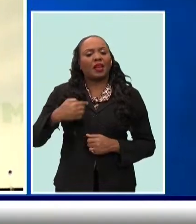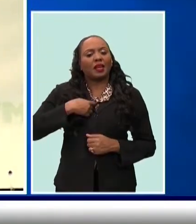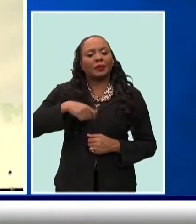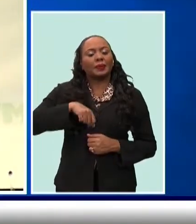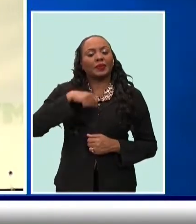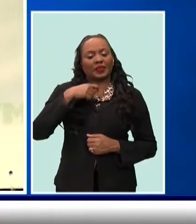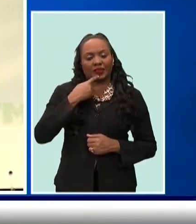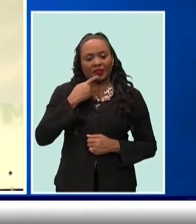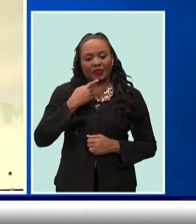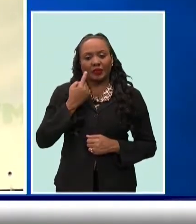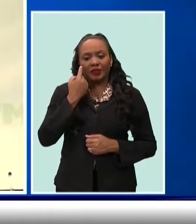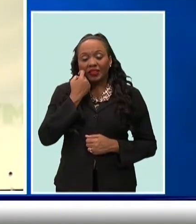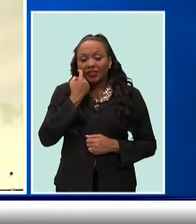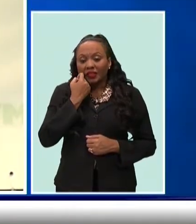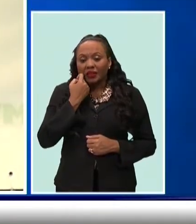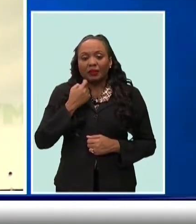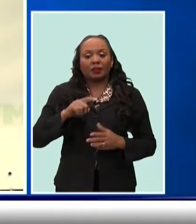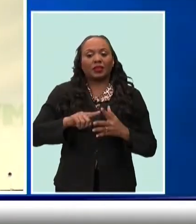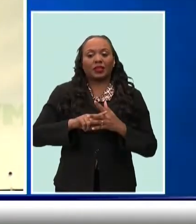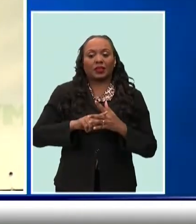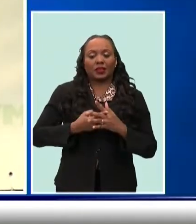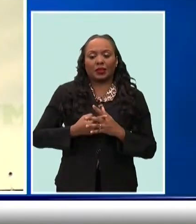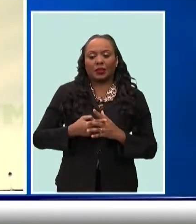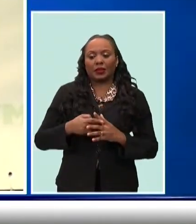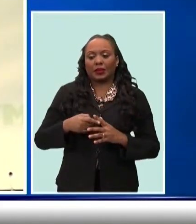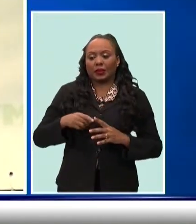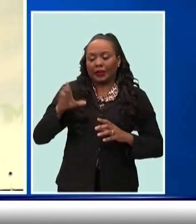started with the process of recruitment.